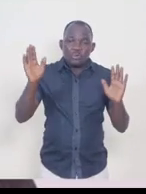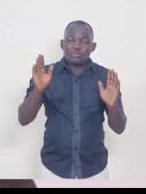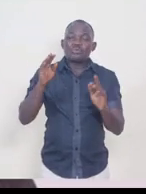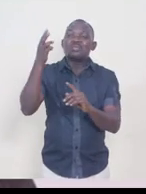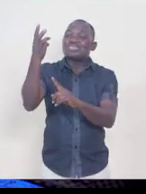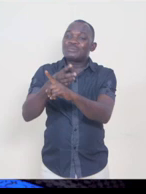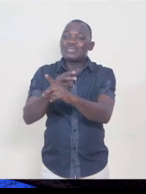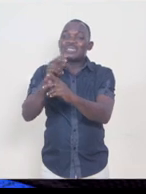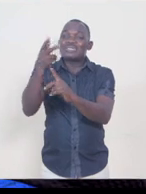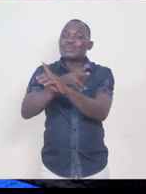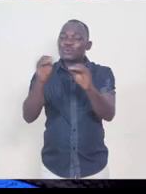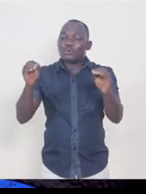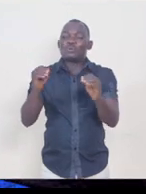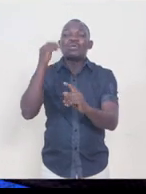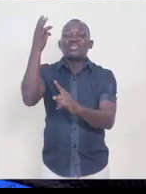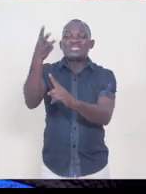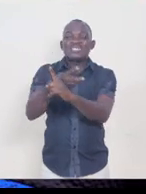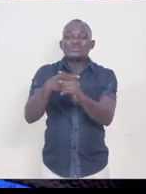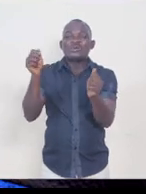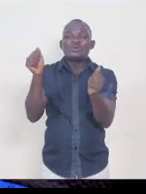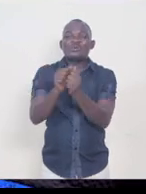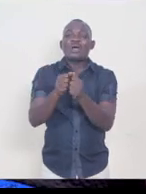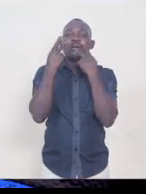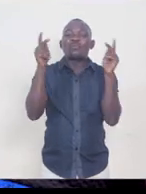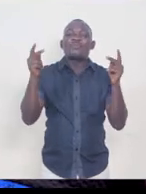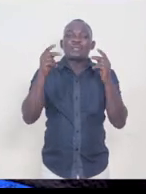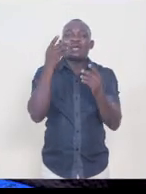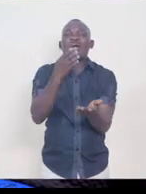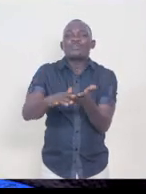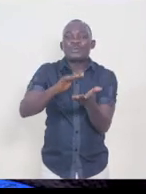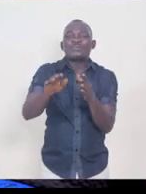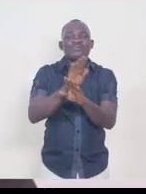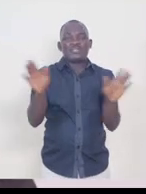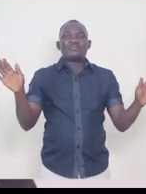6 months with a public apology.